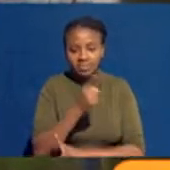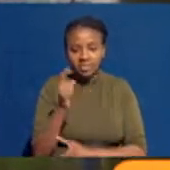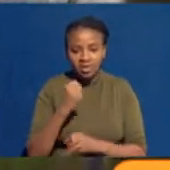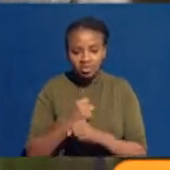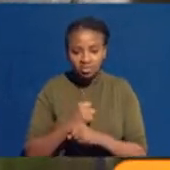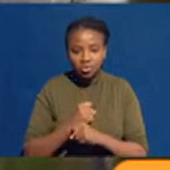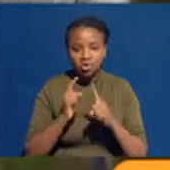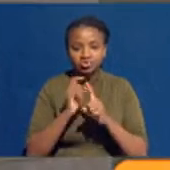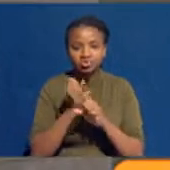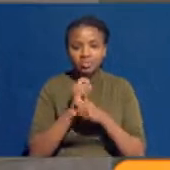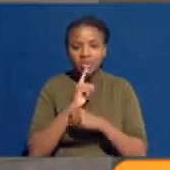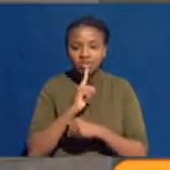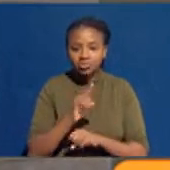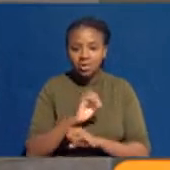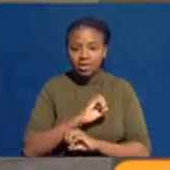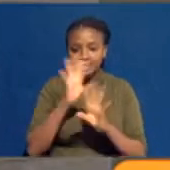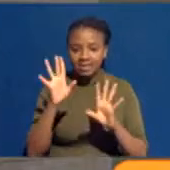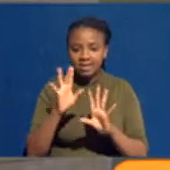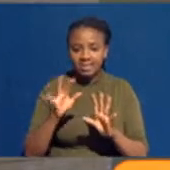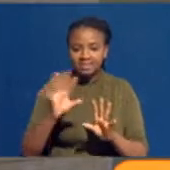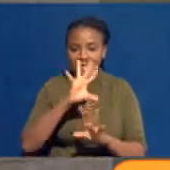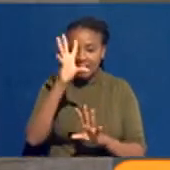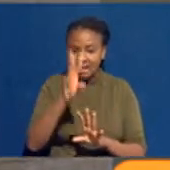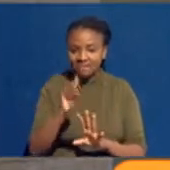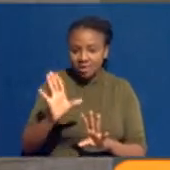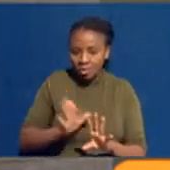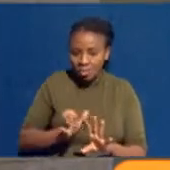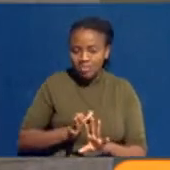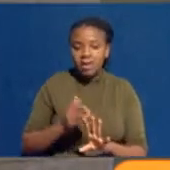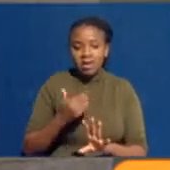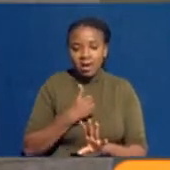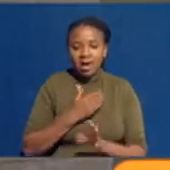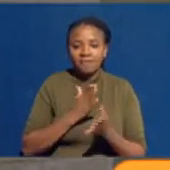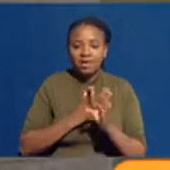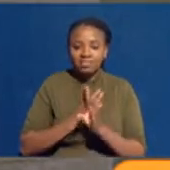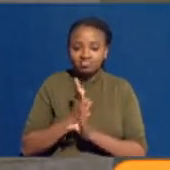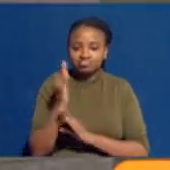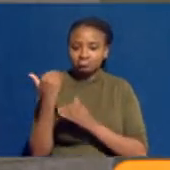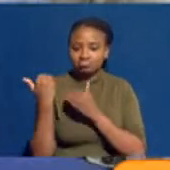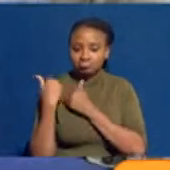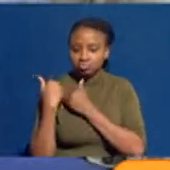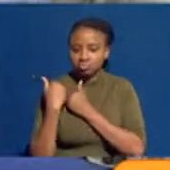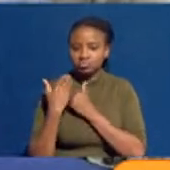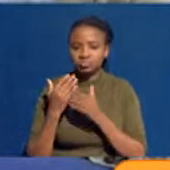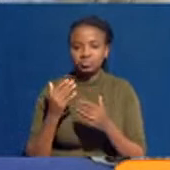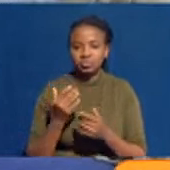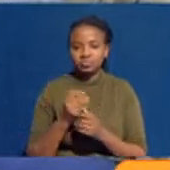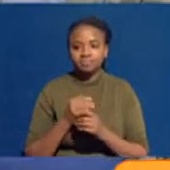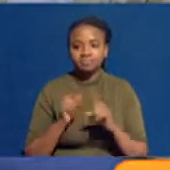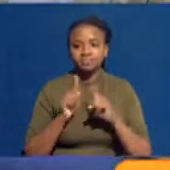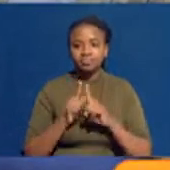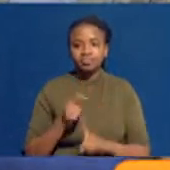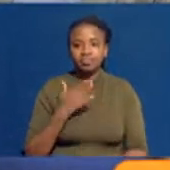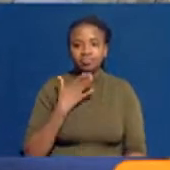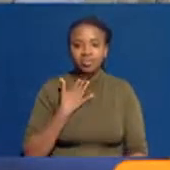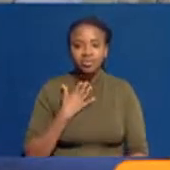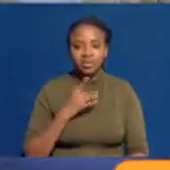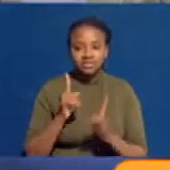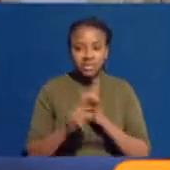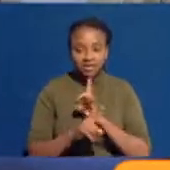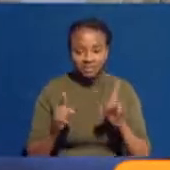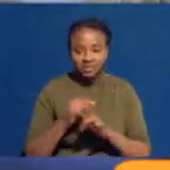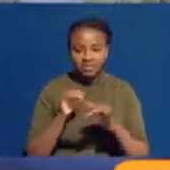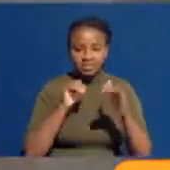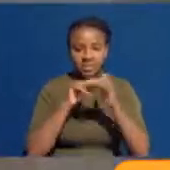that African women have a major role to play in space exploration. We want to make these things